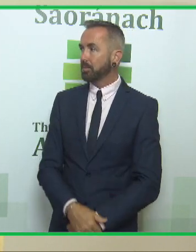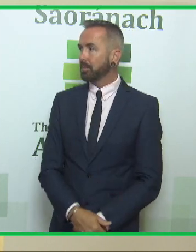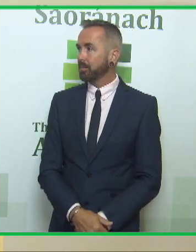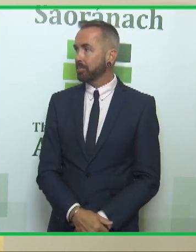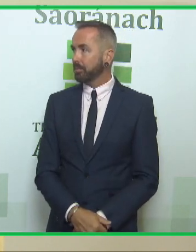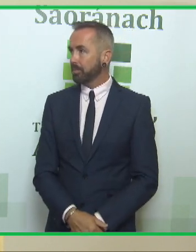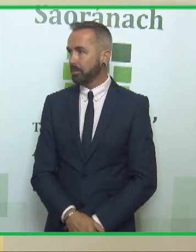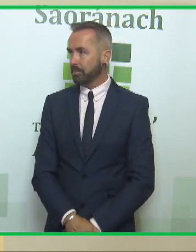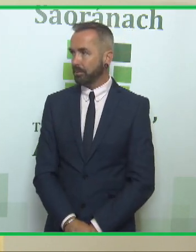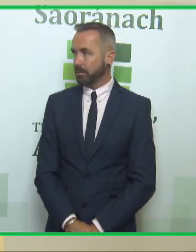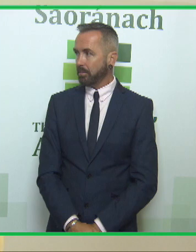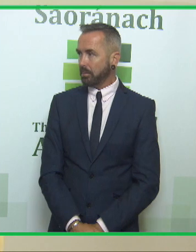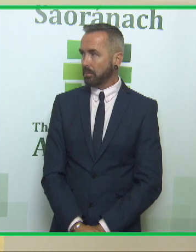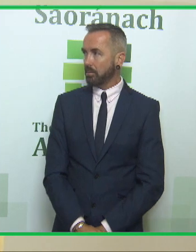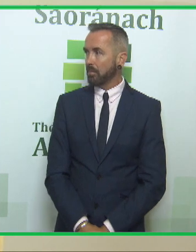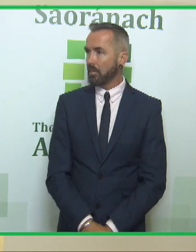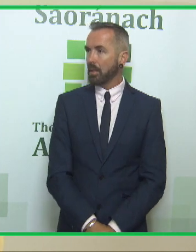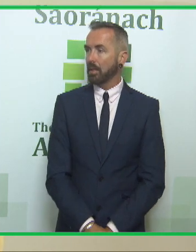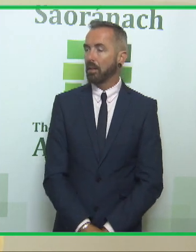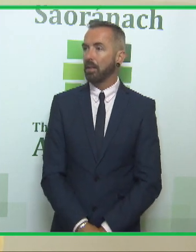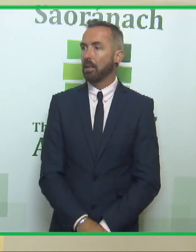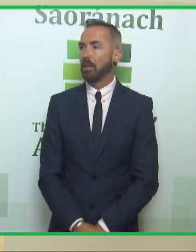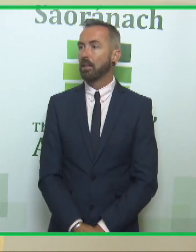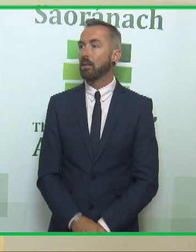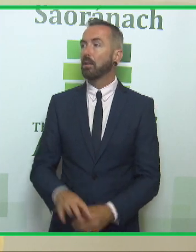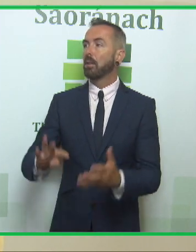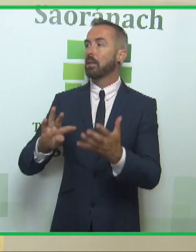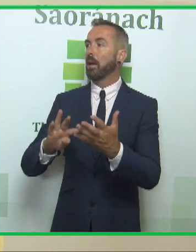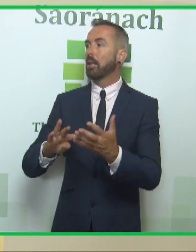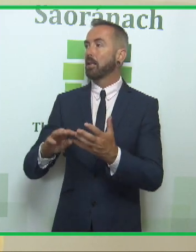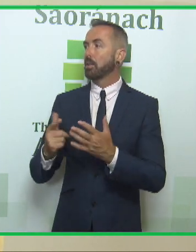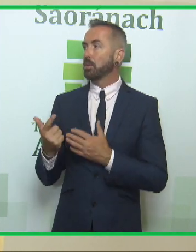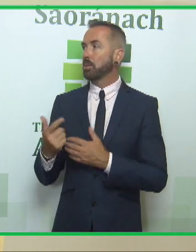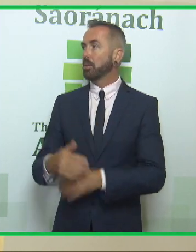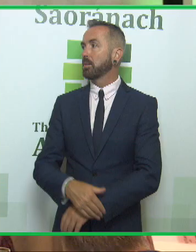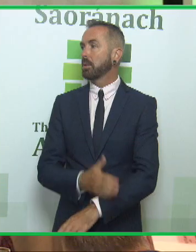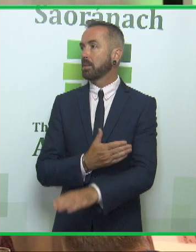And I've got table 9 and table 2. We'll start with those.